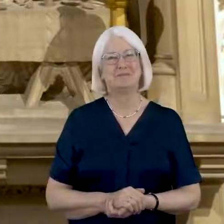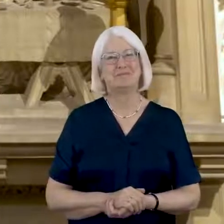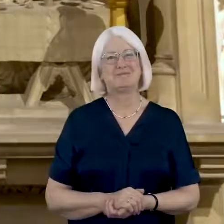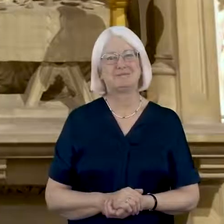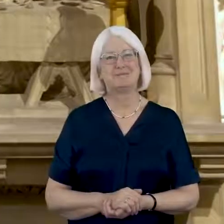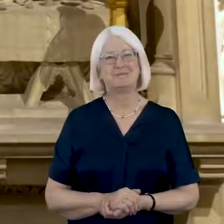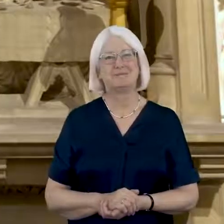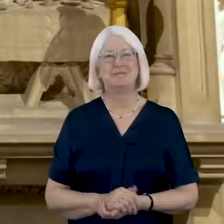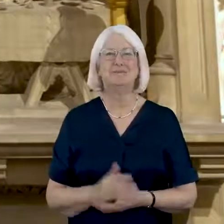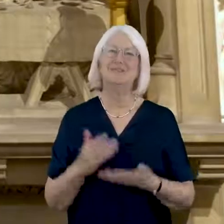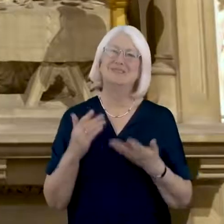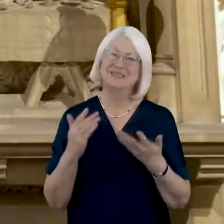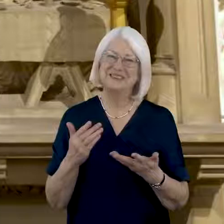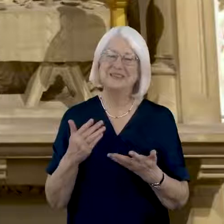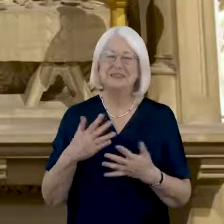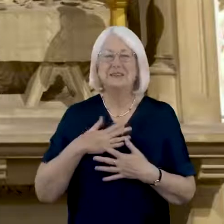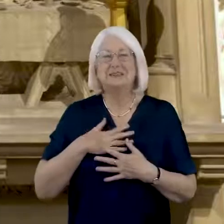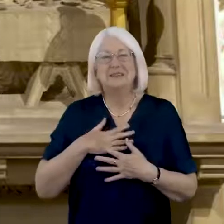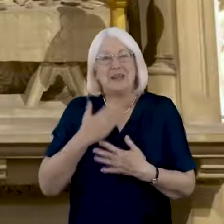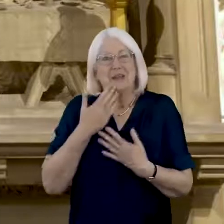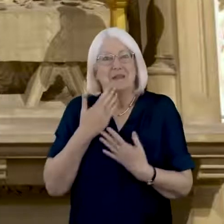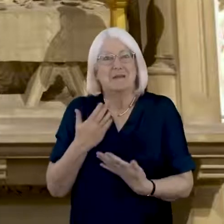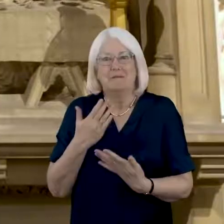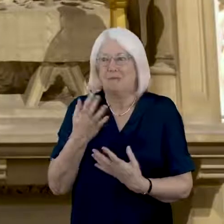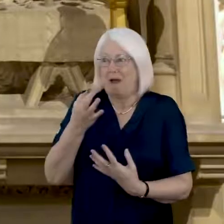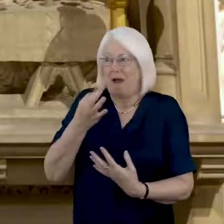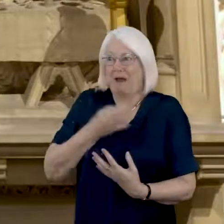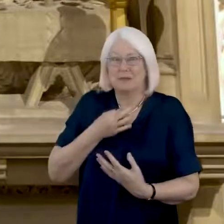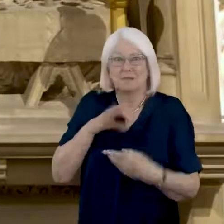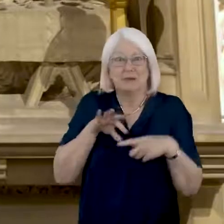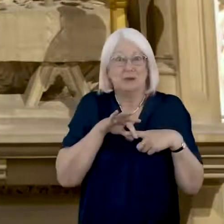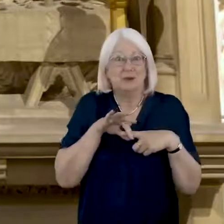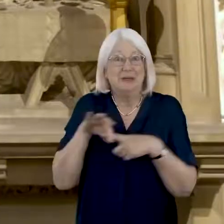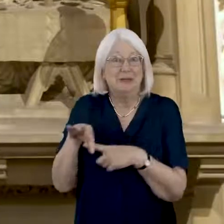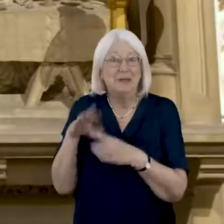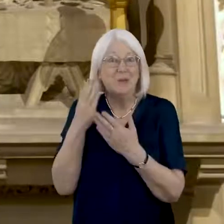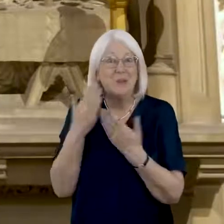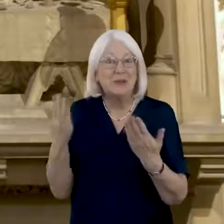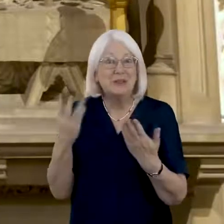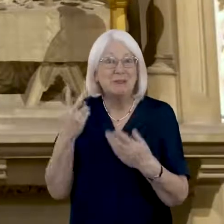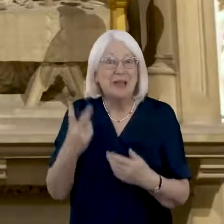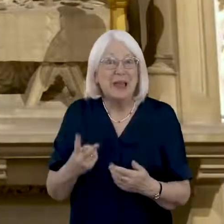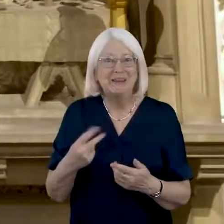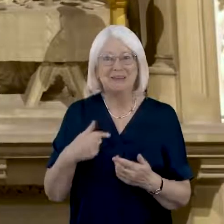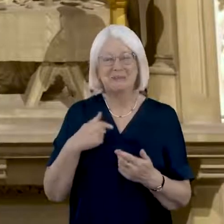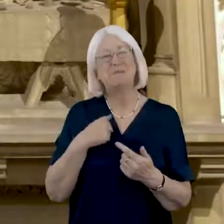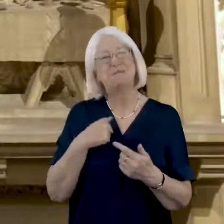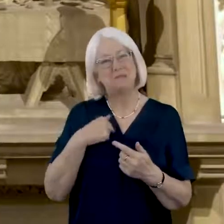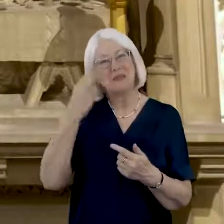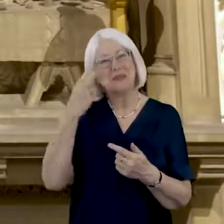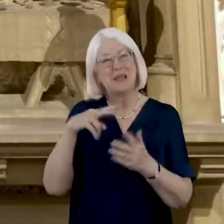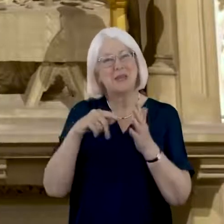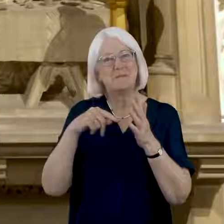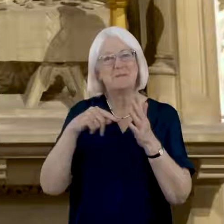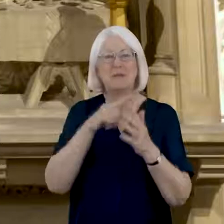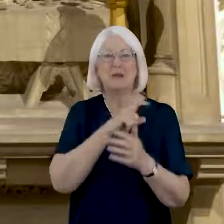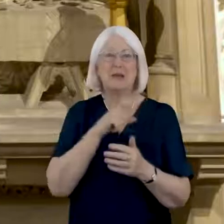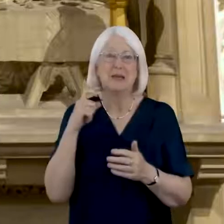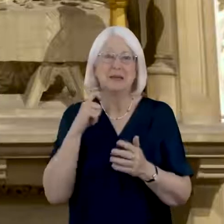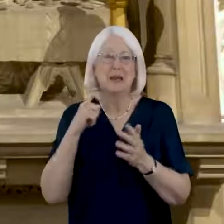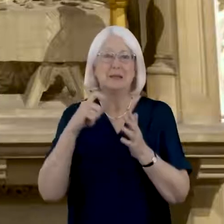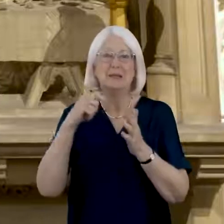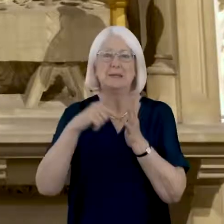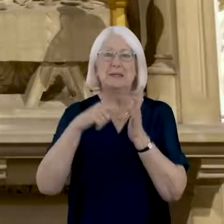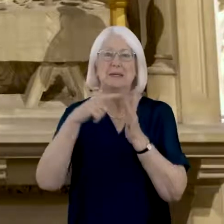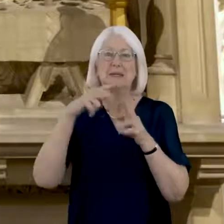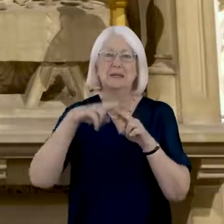I know it's lovely to have been asked to lead you in worship again. My name is Canon Tiffer Robinson, and I am the rector